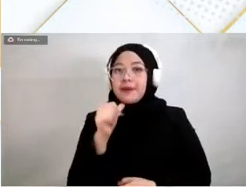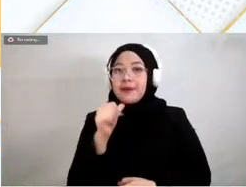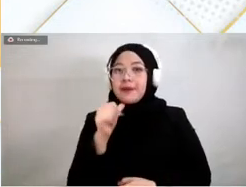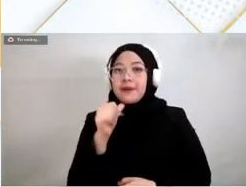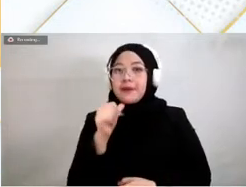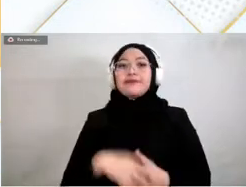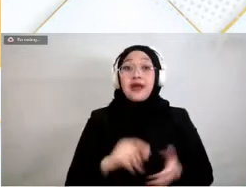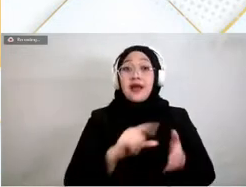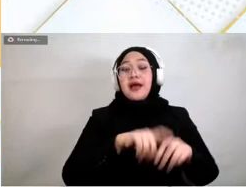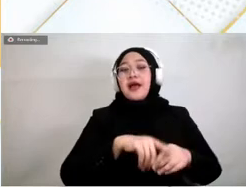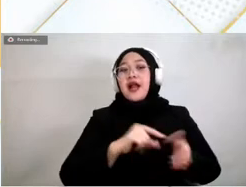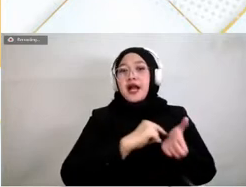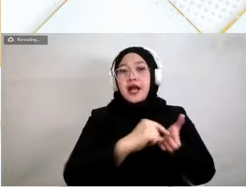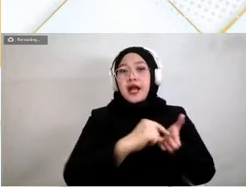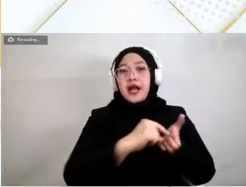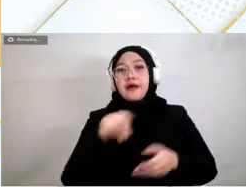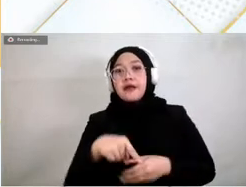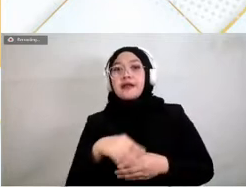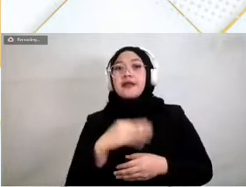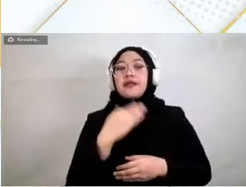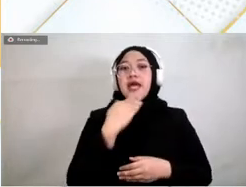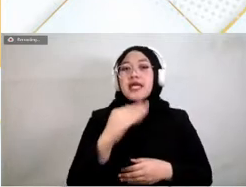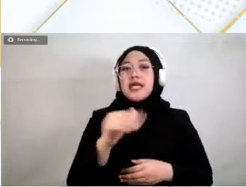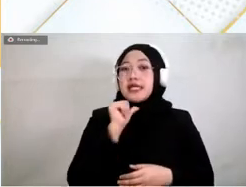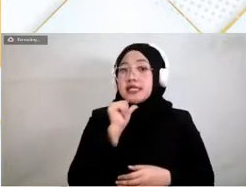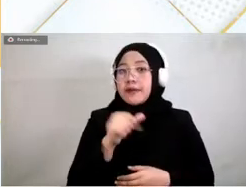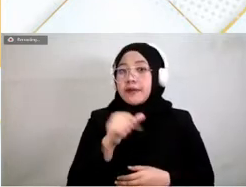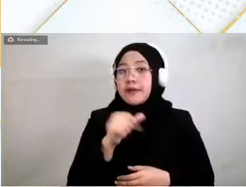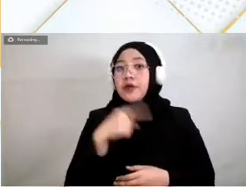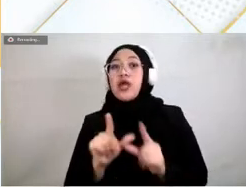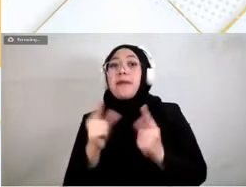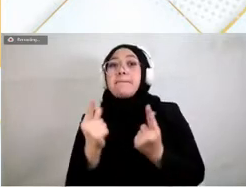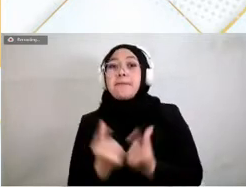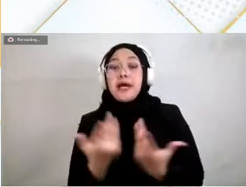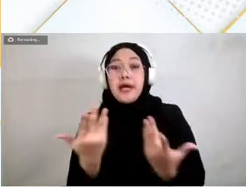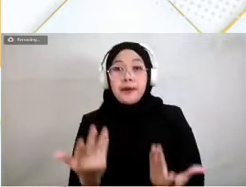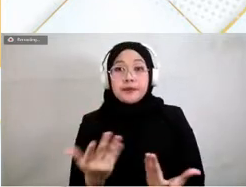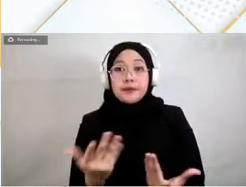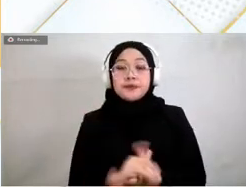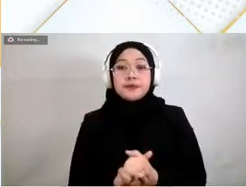institution, question, and who the question is for. So,